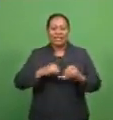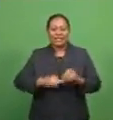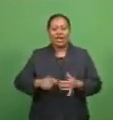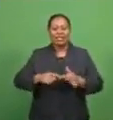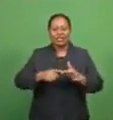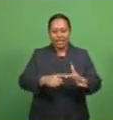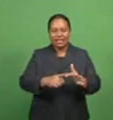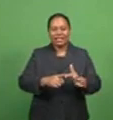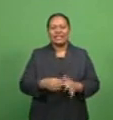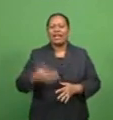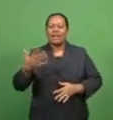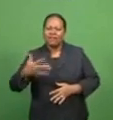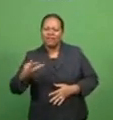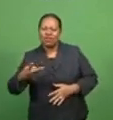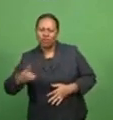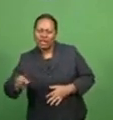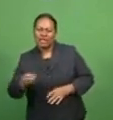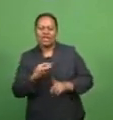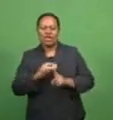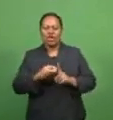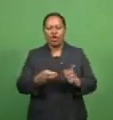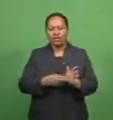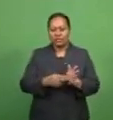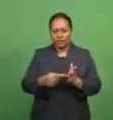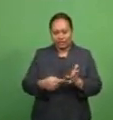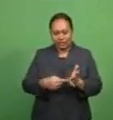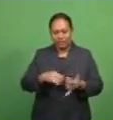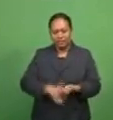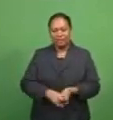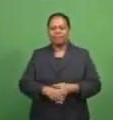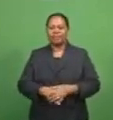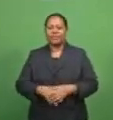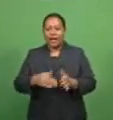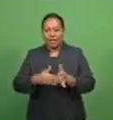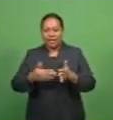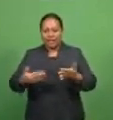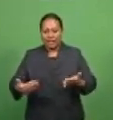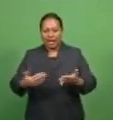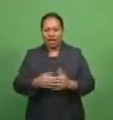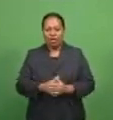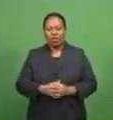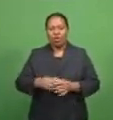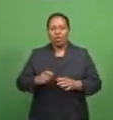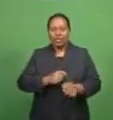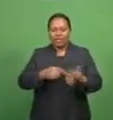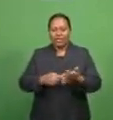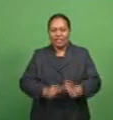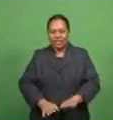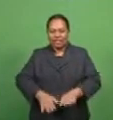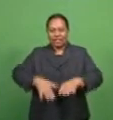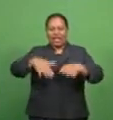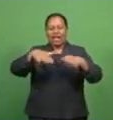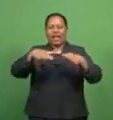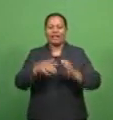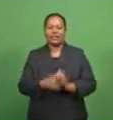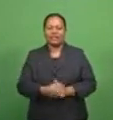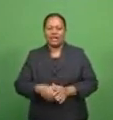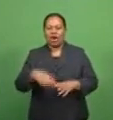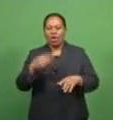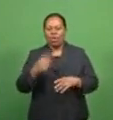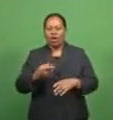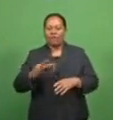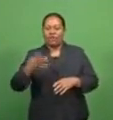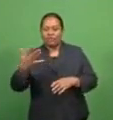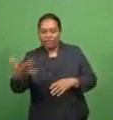from 15 to 25 knots, moderate seas. Now turning to the tides. Low tide at 1:44 a.m. with